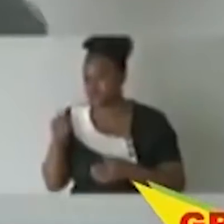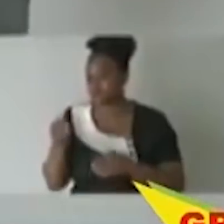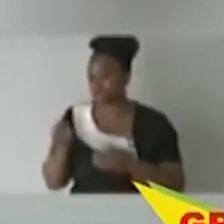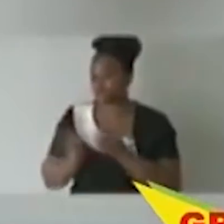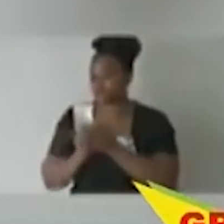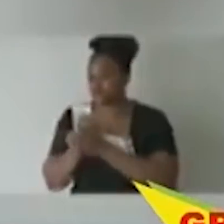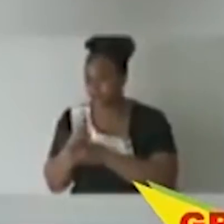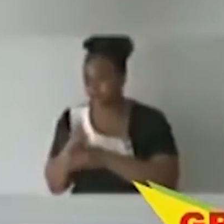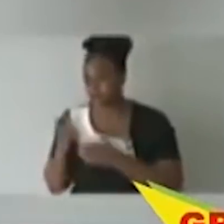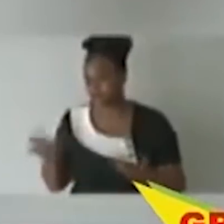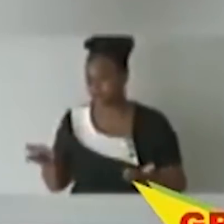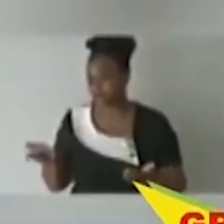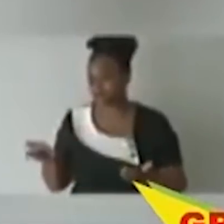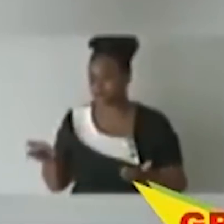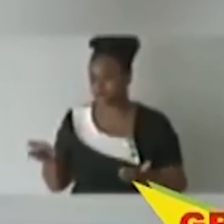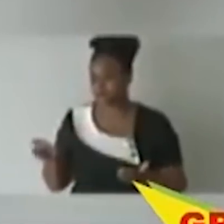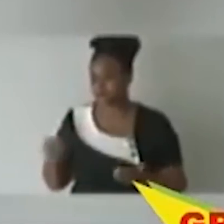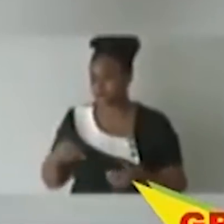done. Because the